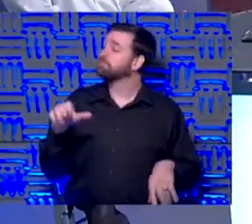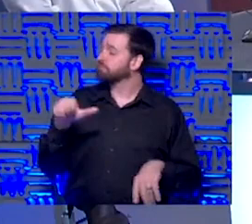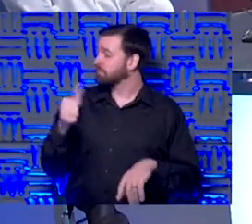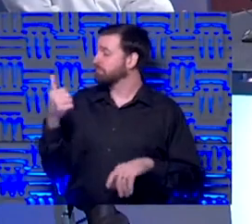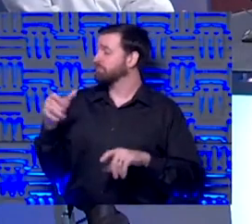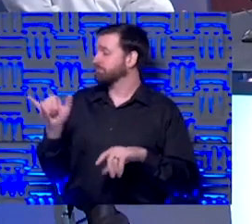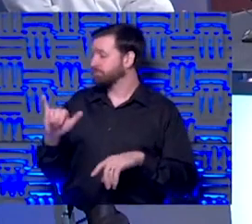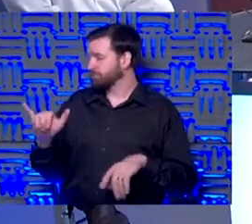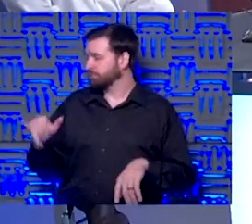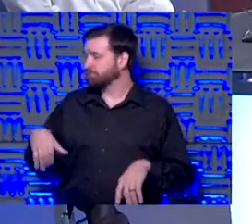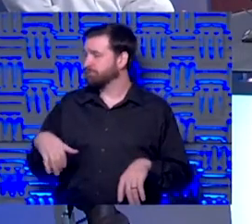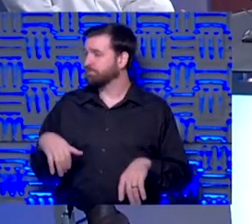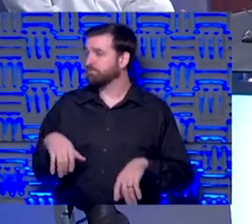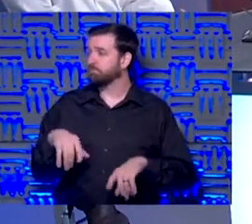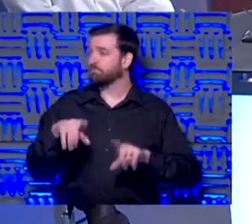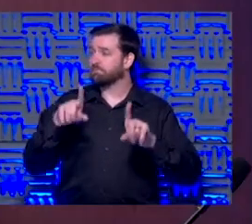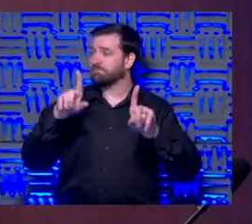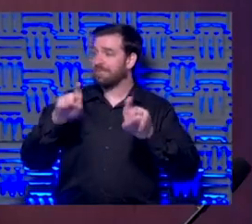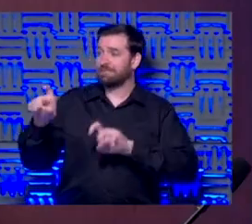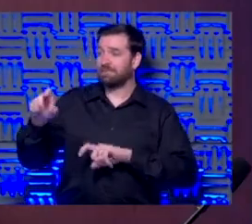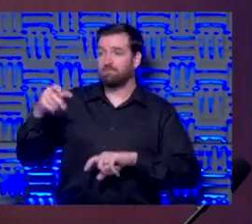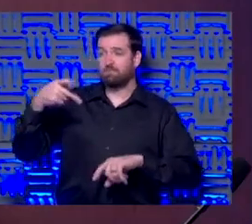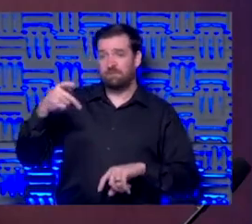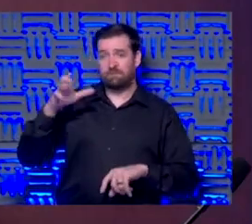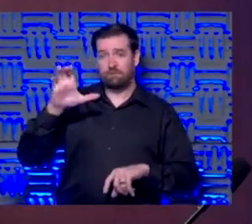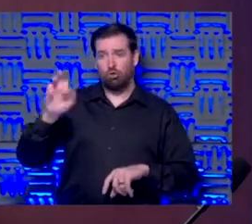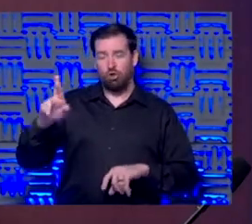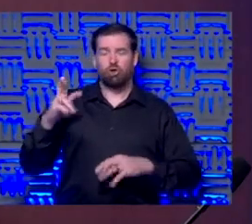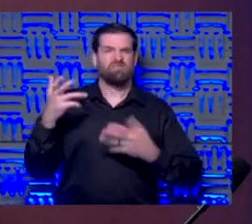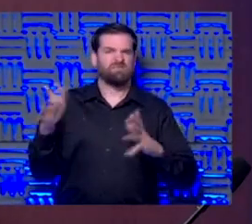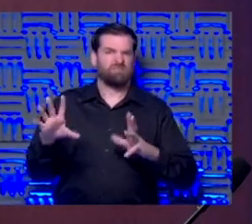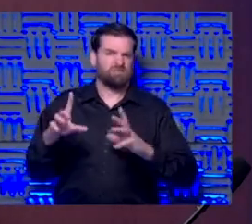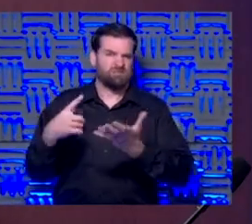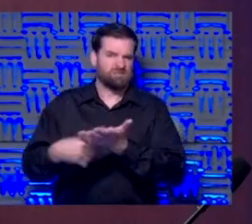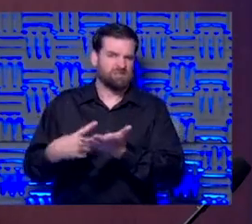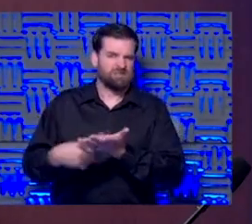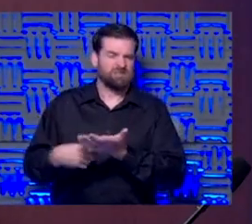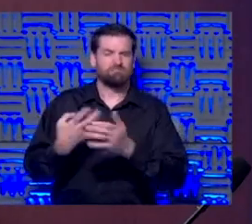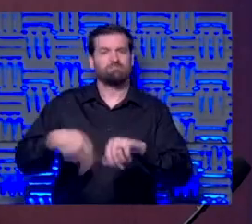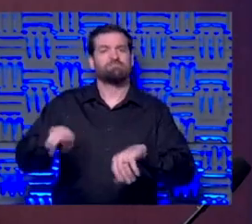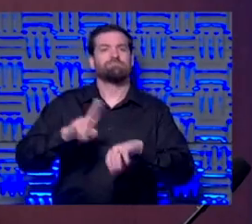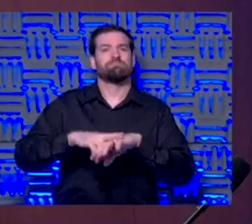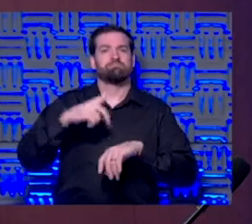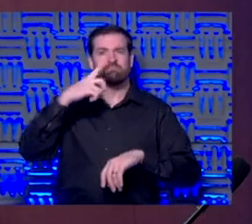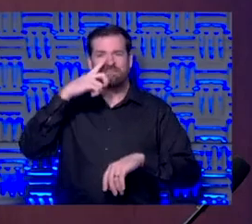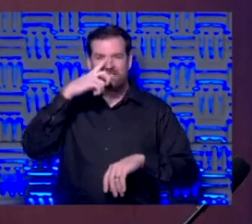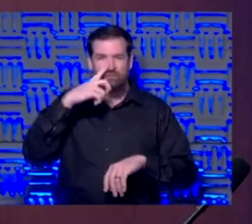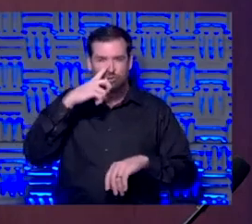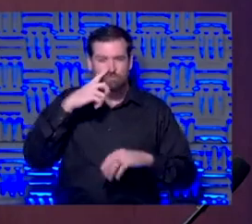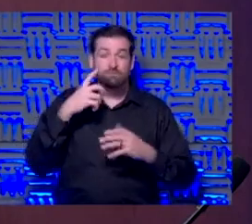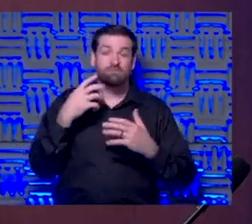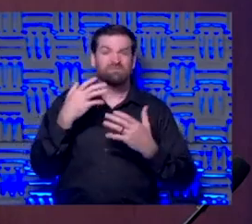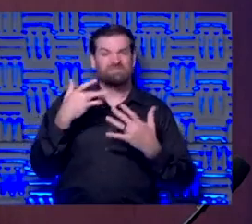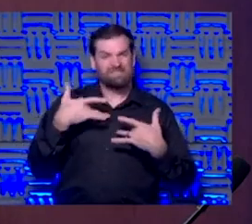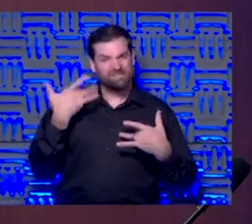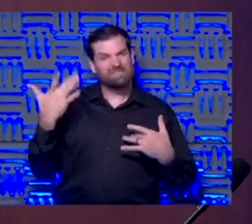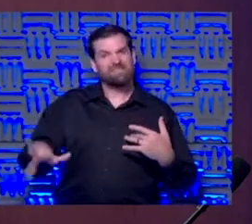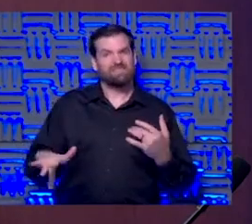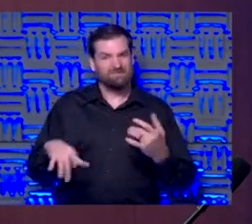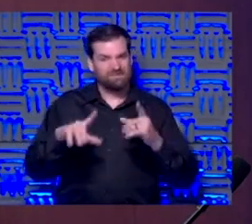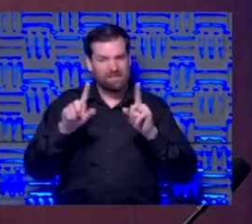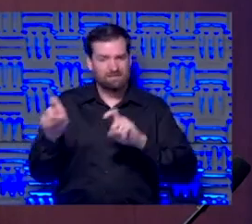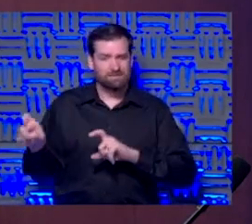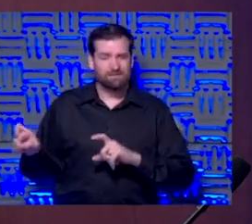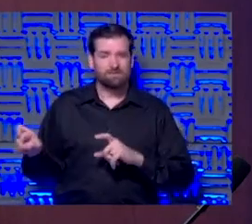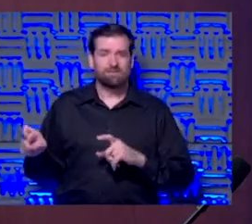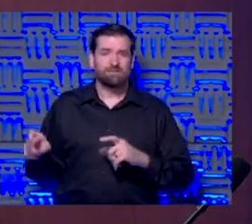that, of course, testing by PCR, as we've been talking about, the traditional nasal swab test that we think is very sensitive, you know, that